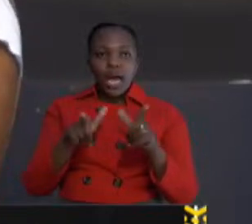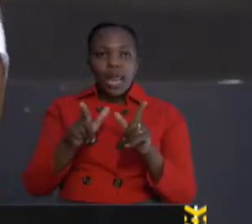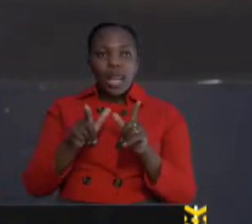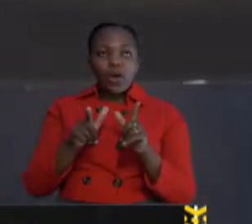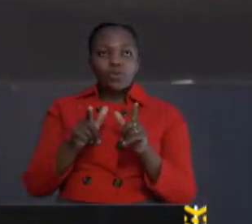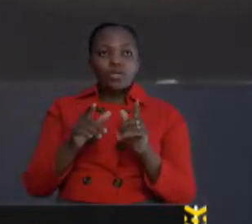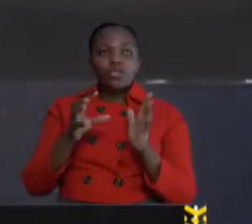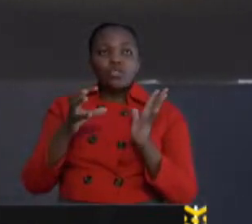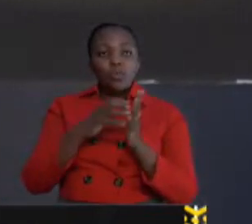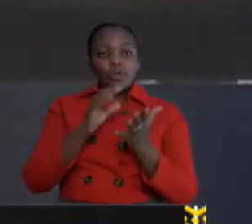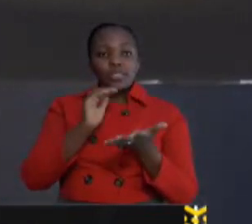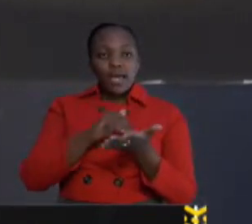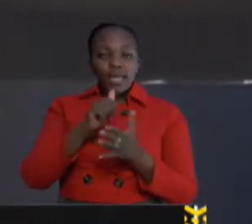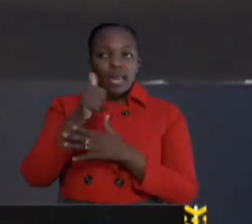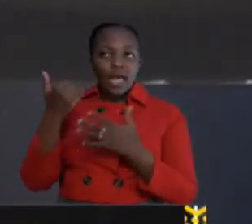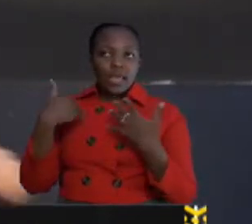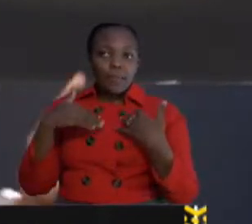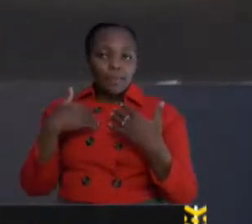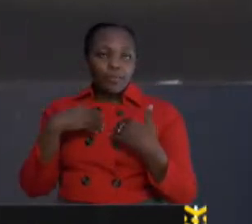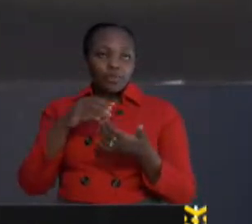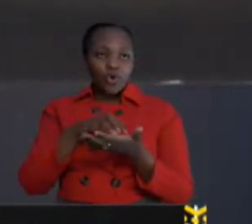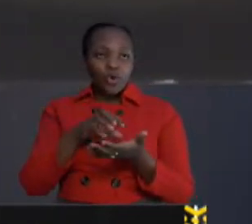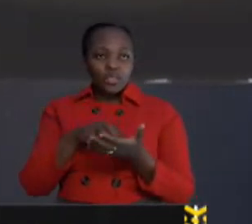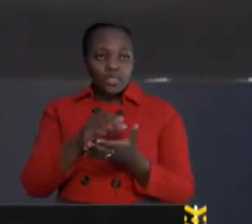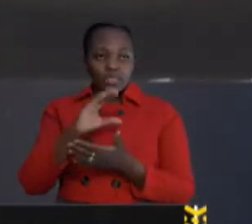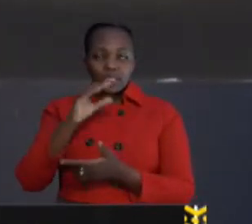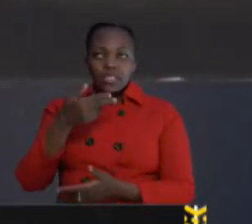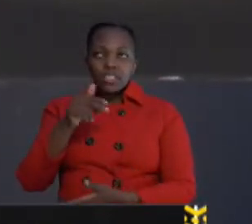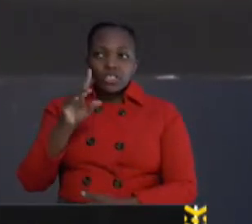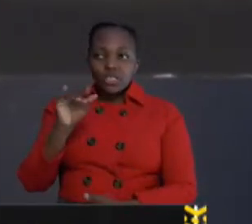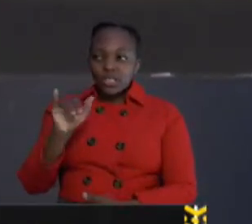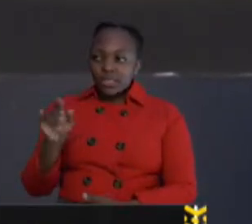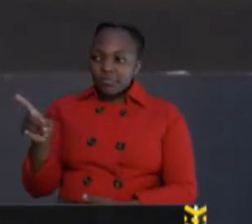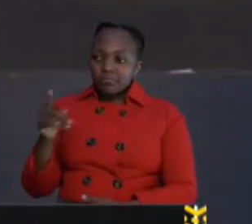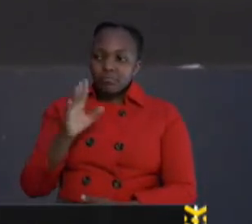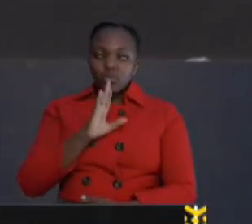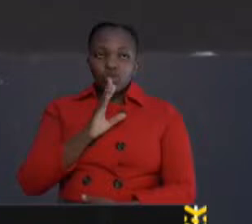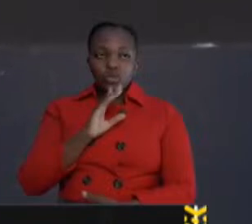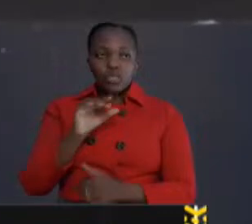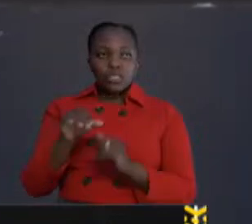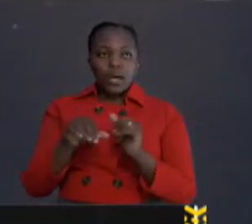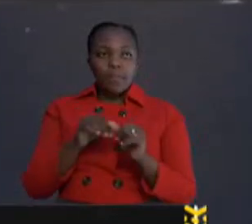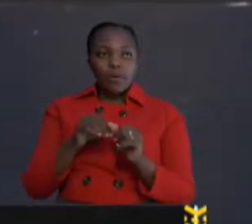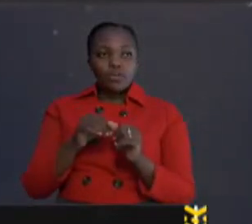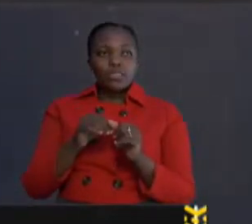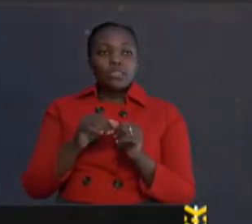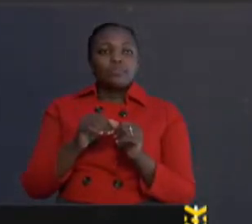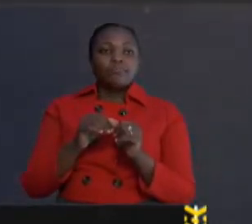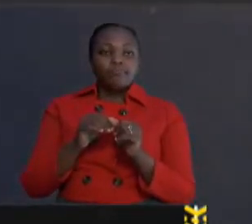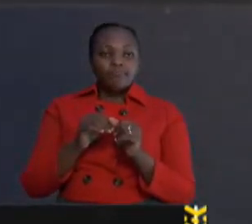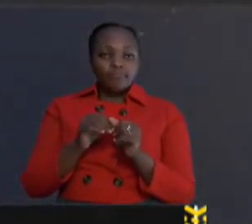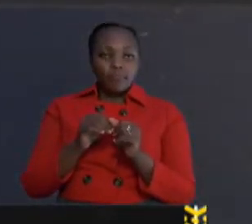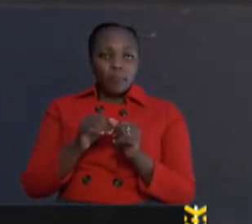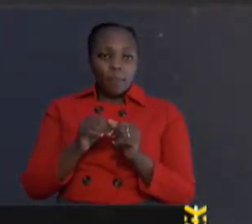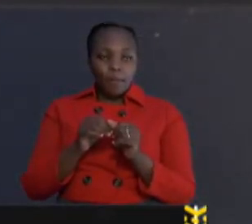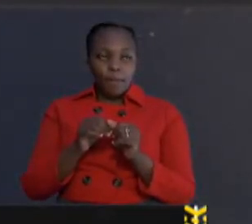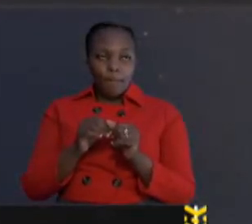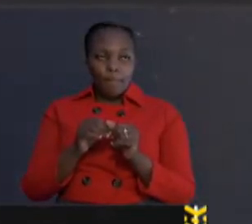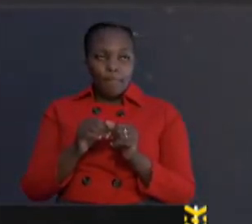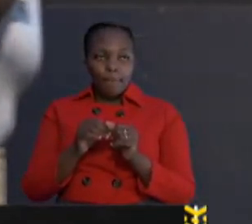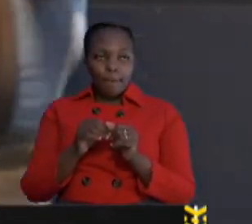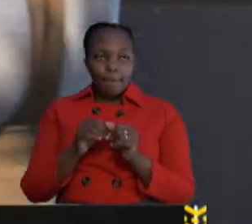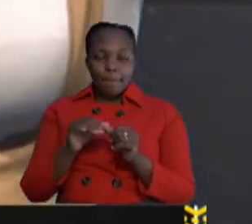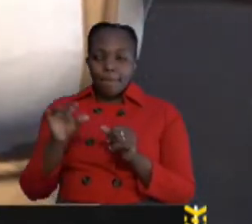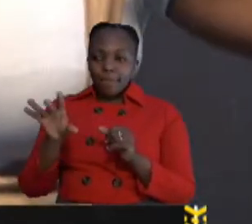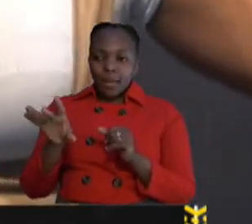people's content, okay? What Chidi talked about was duetting and stitching. So you can